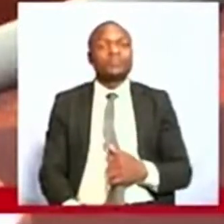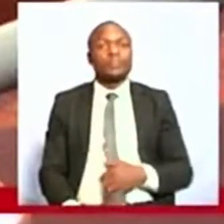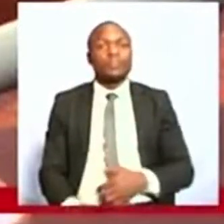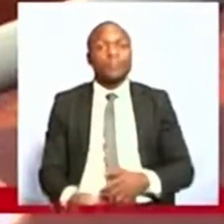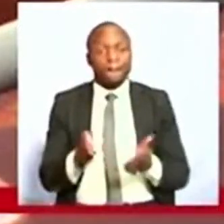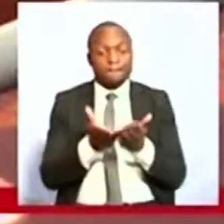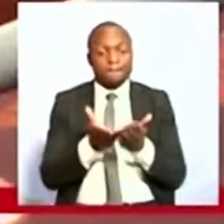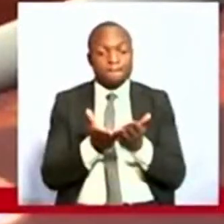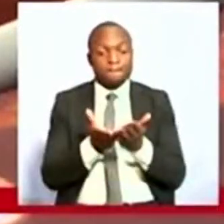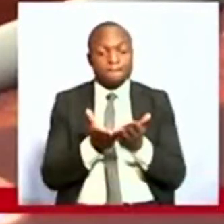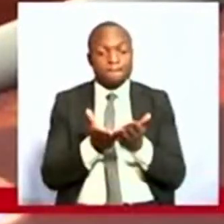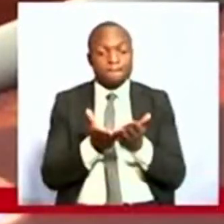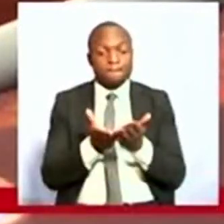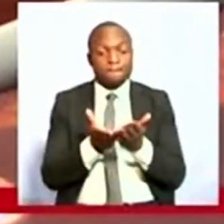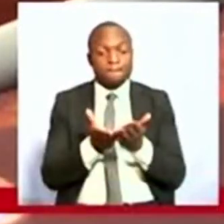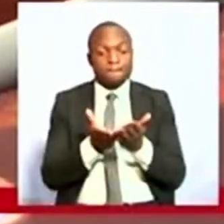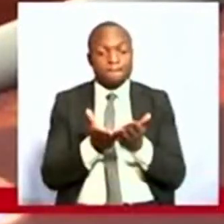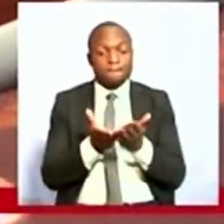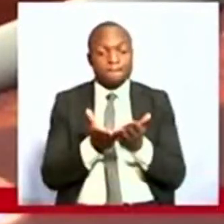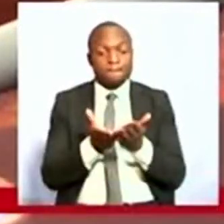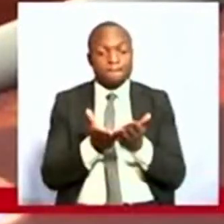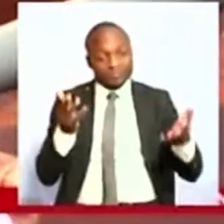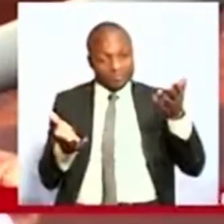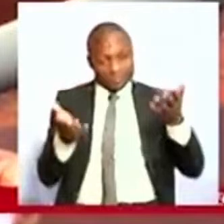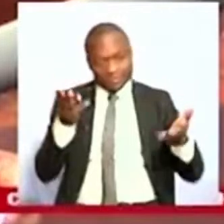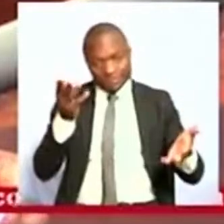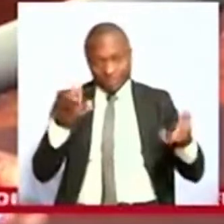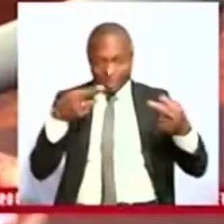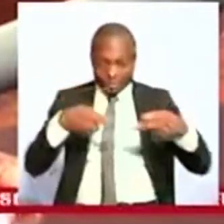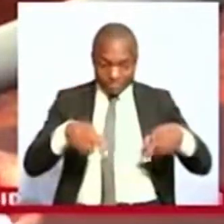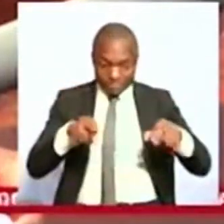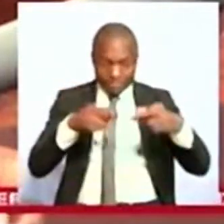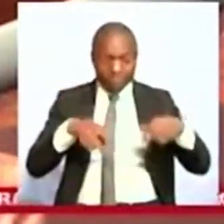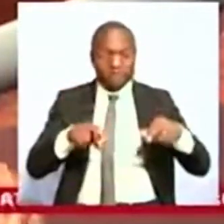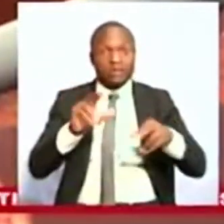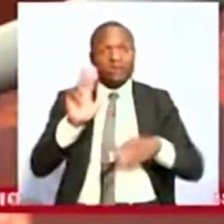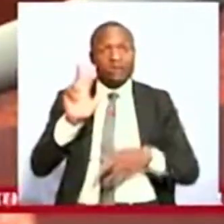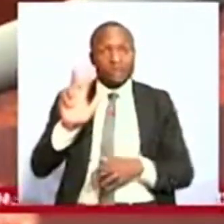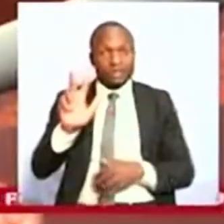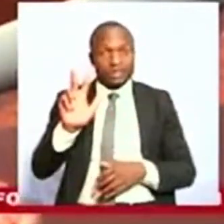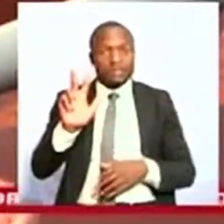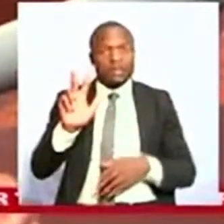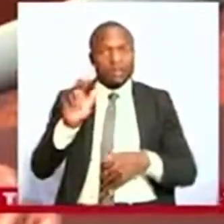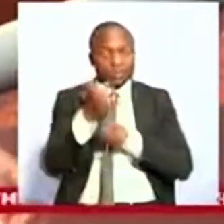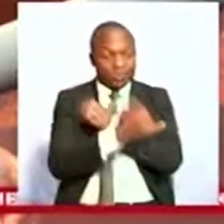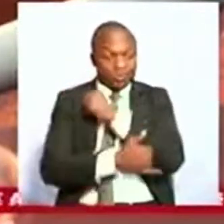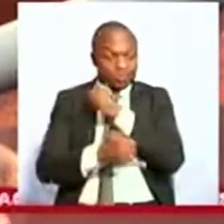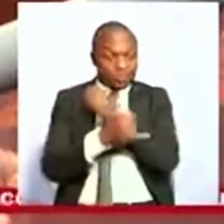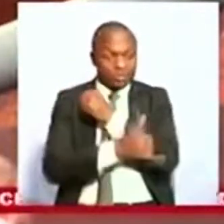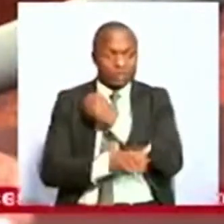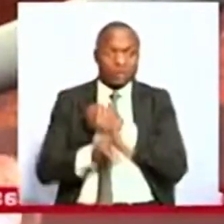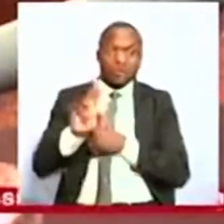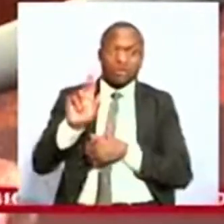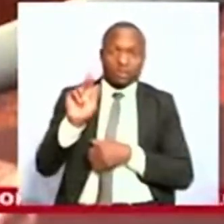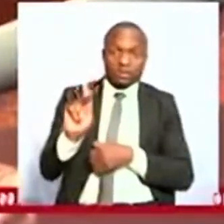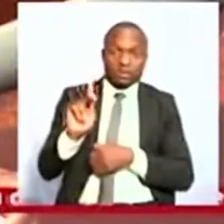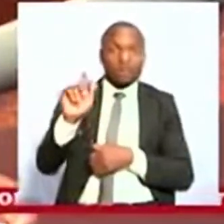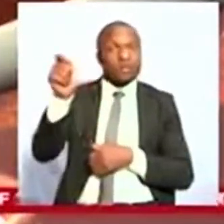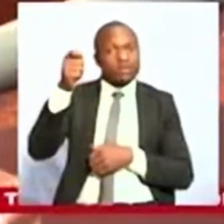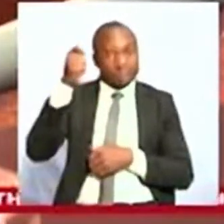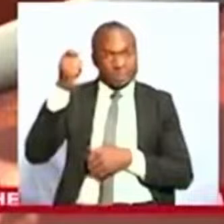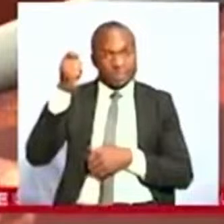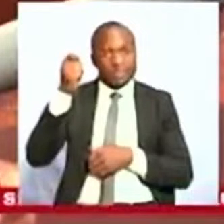At page 16, we went into a comparative study. We considered 3 jurisdictions: the United Kingdom, Kenya,